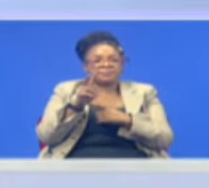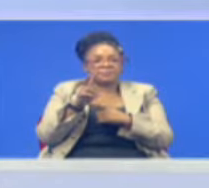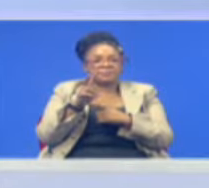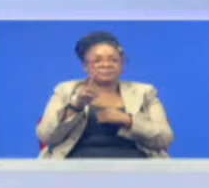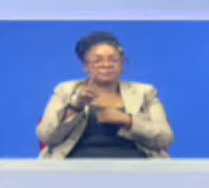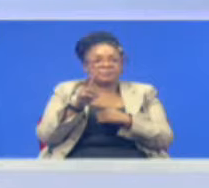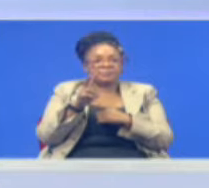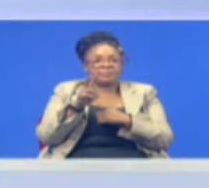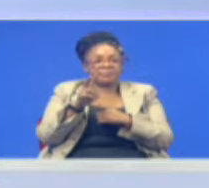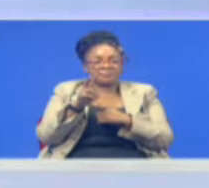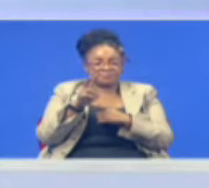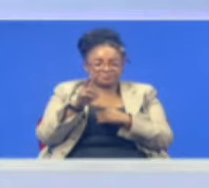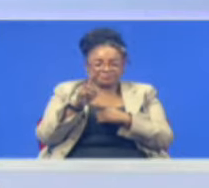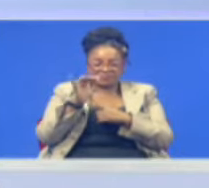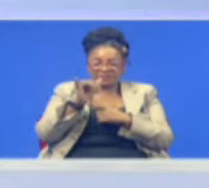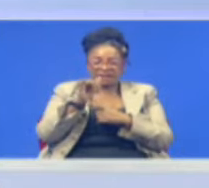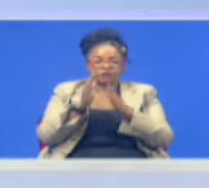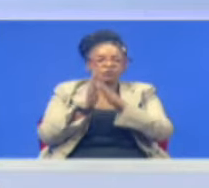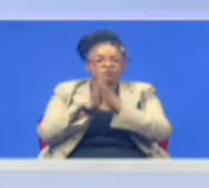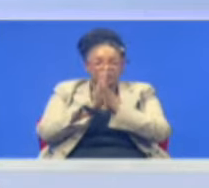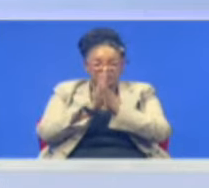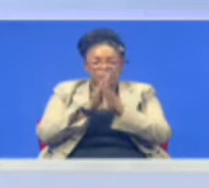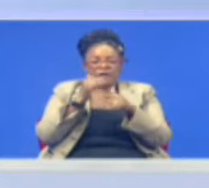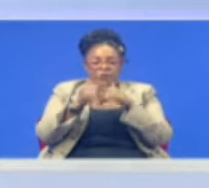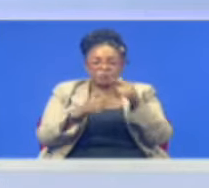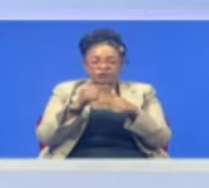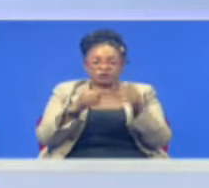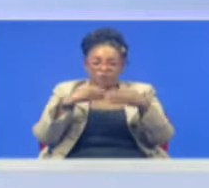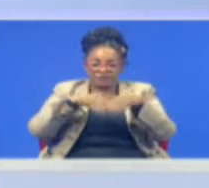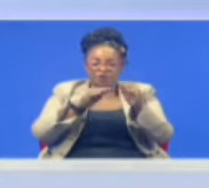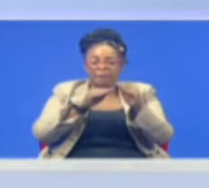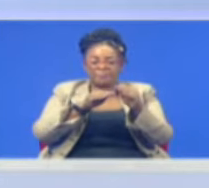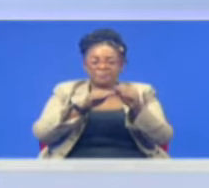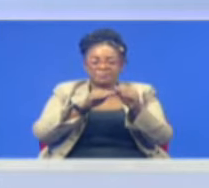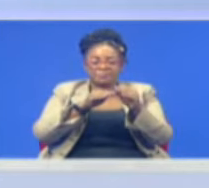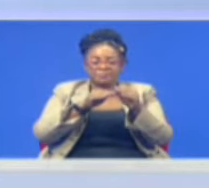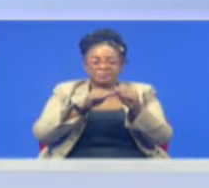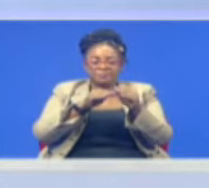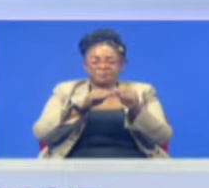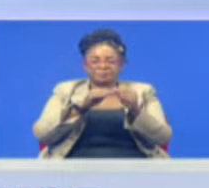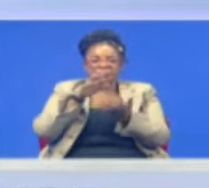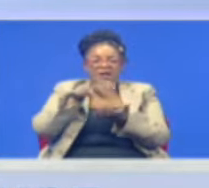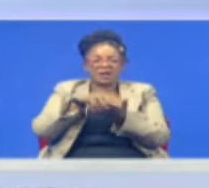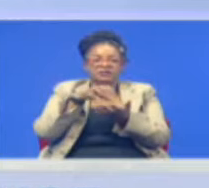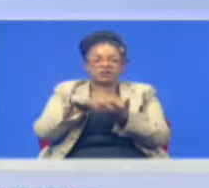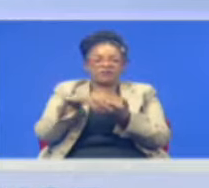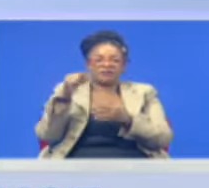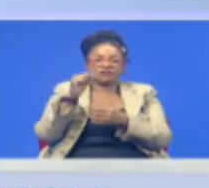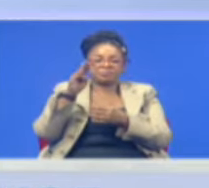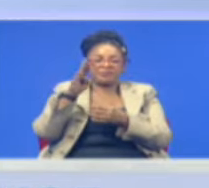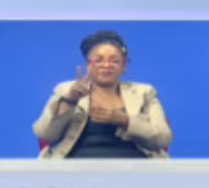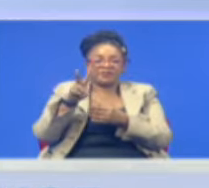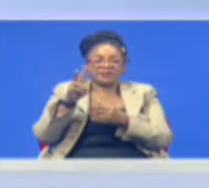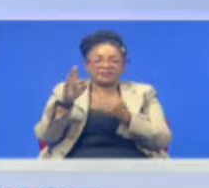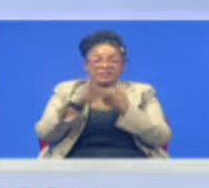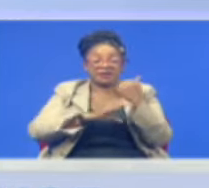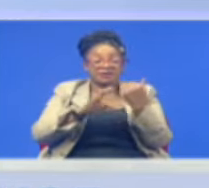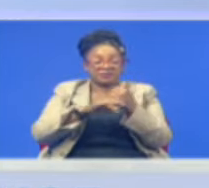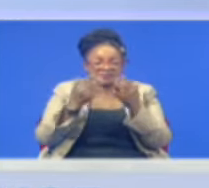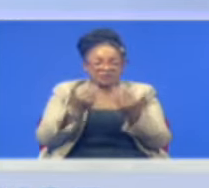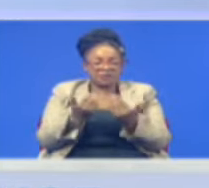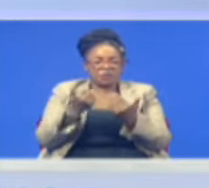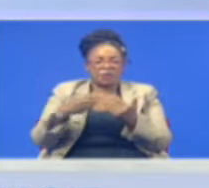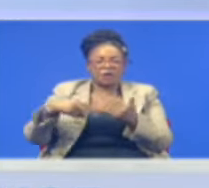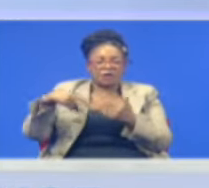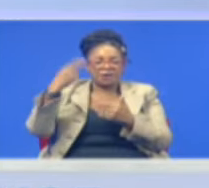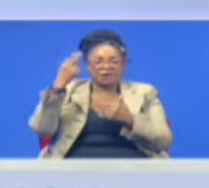All right, certainly a story that we'll be keeping close tabs on. Now, cases of gender-based violence in the country are rising at a